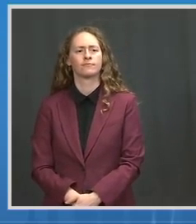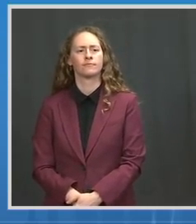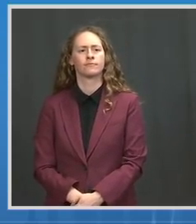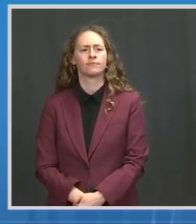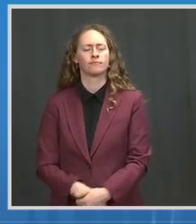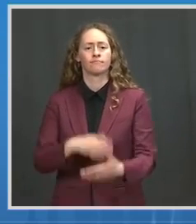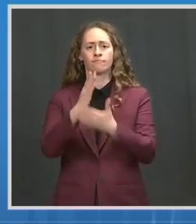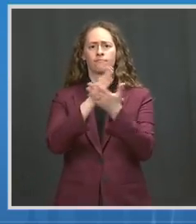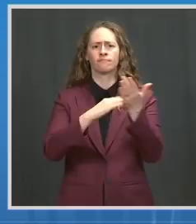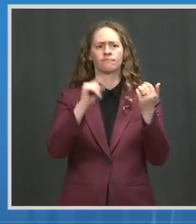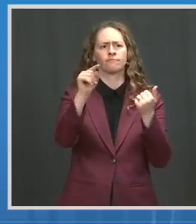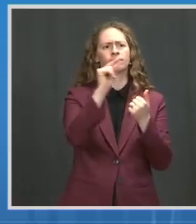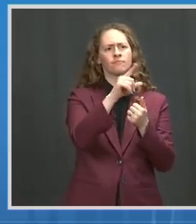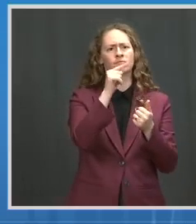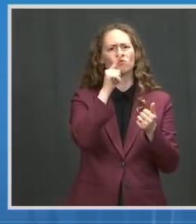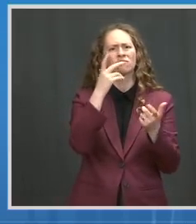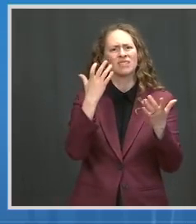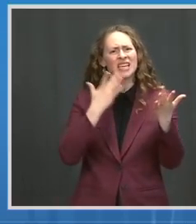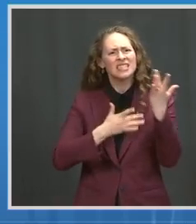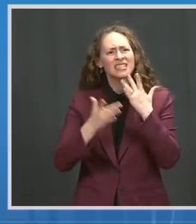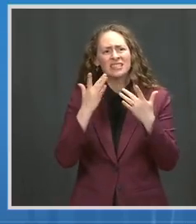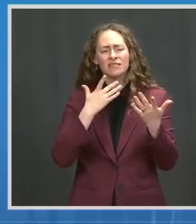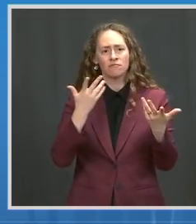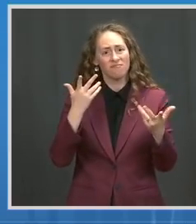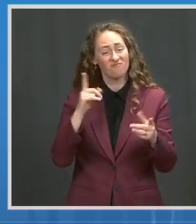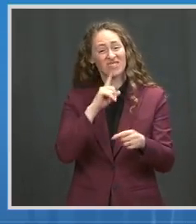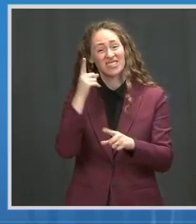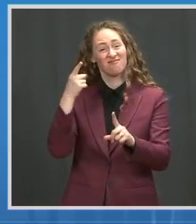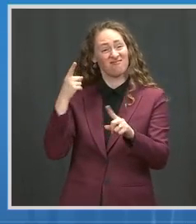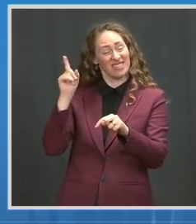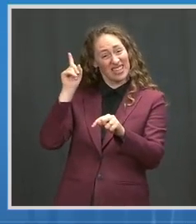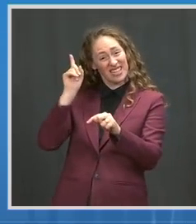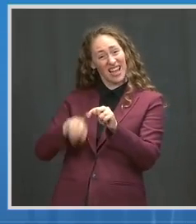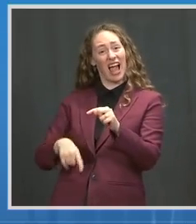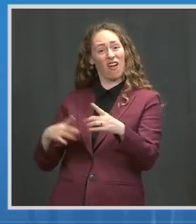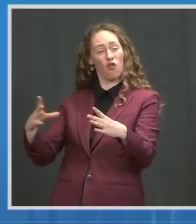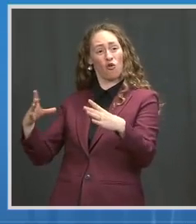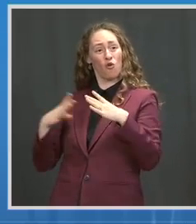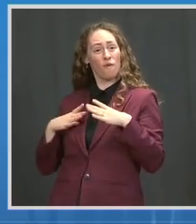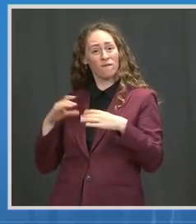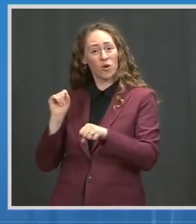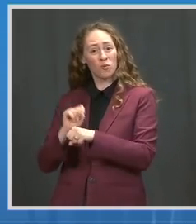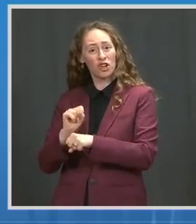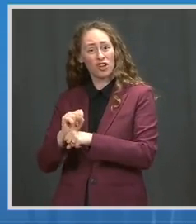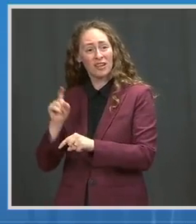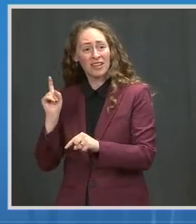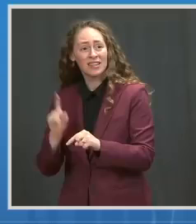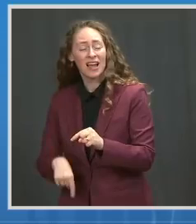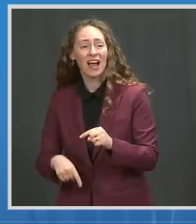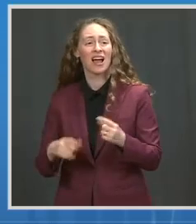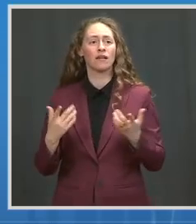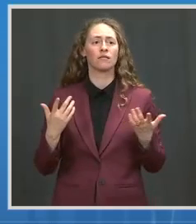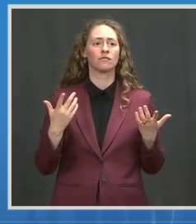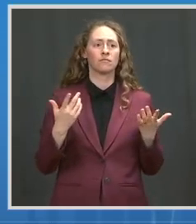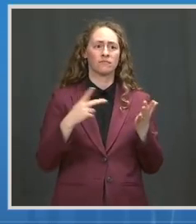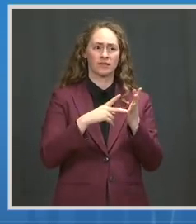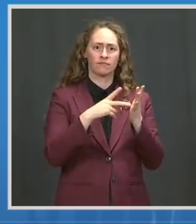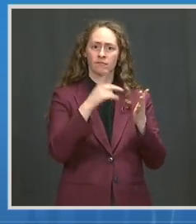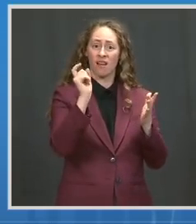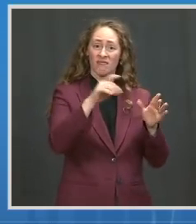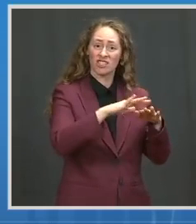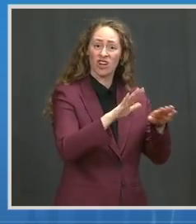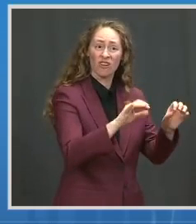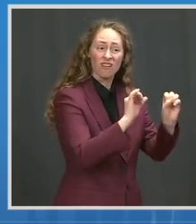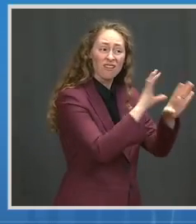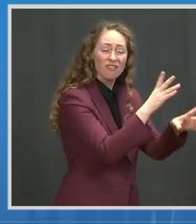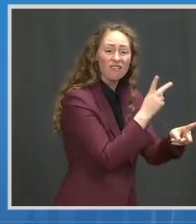disadvantage, those who can't afford to miss a day or two of work, can't afford unplanned, unexpected childcare or travel expenses,